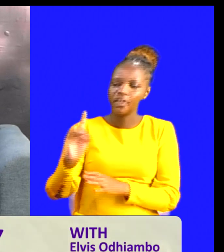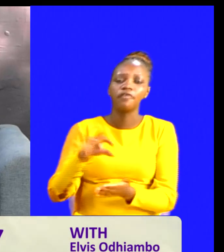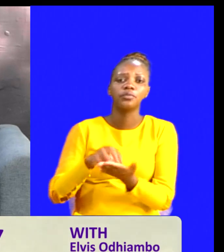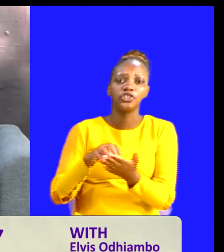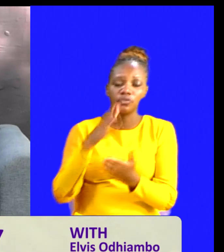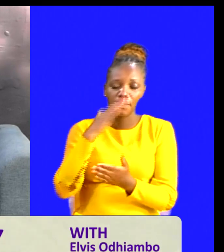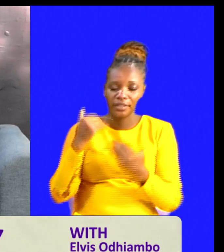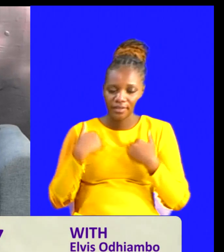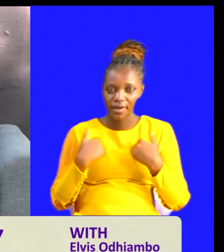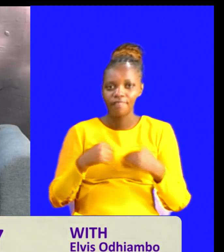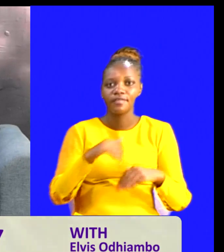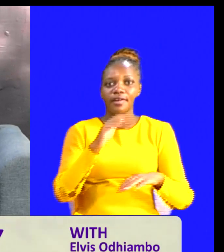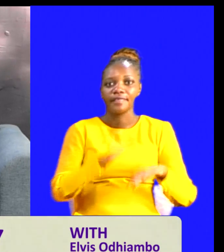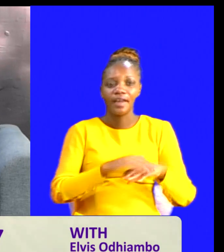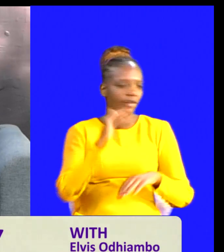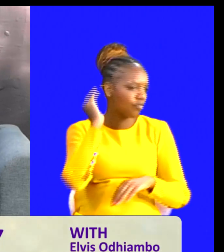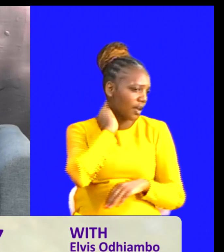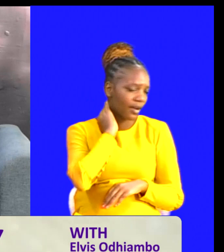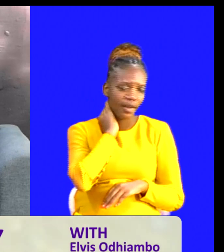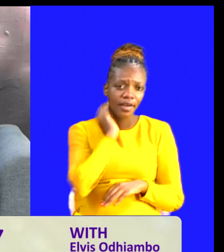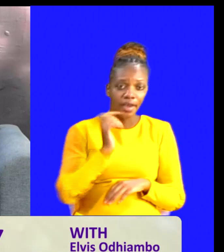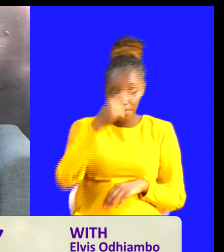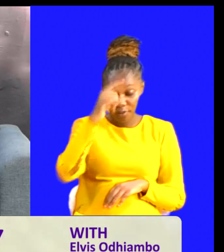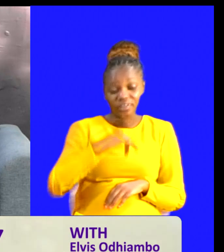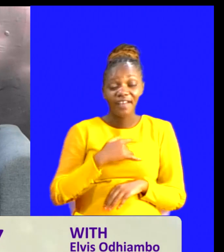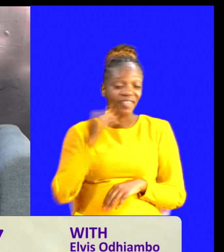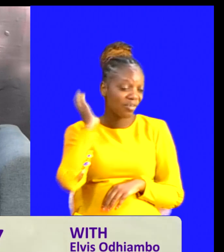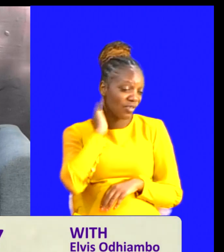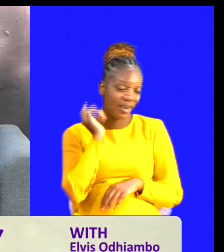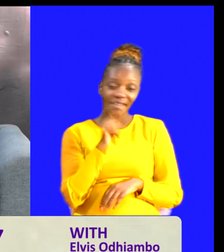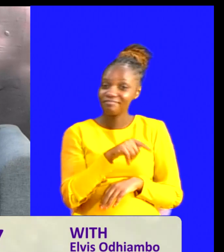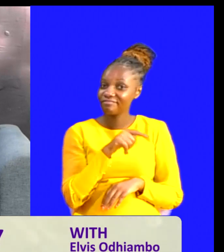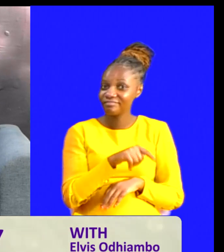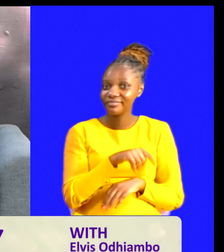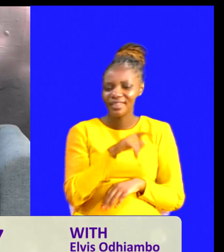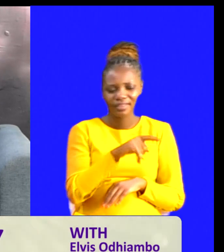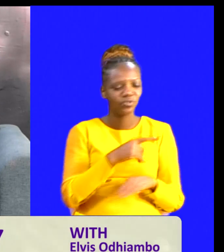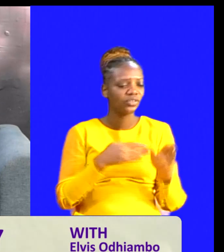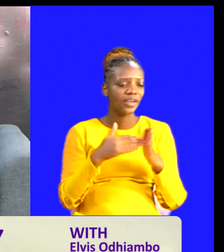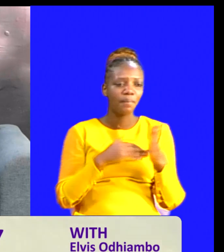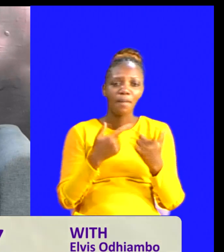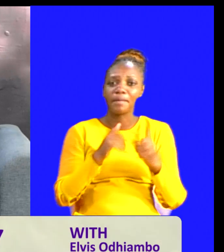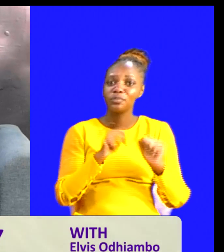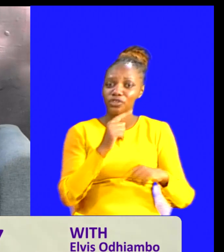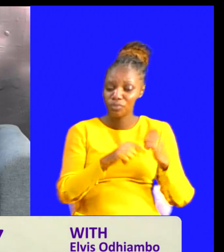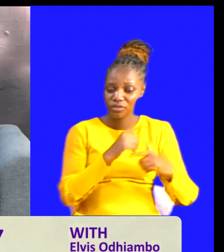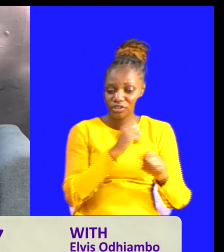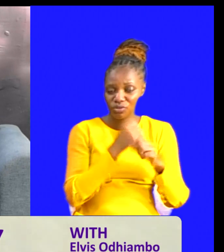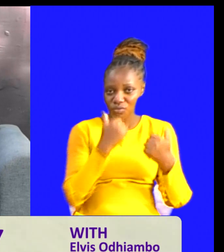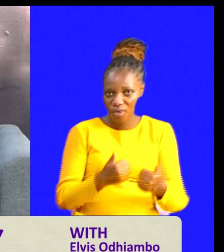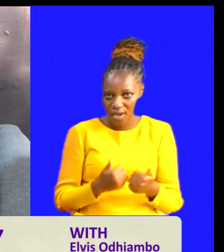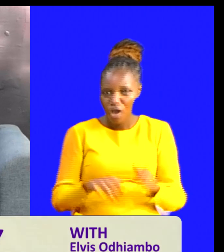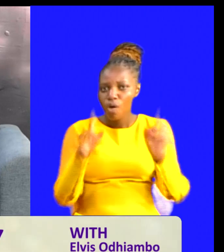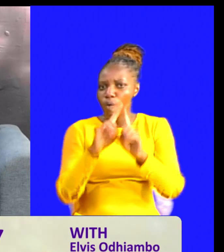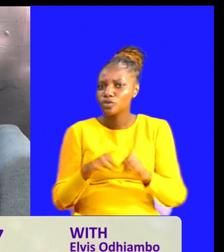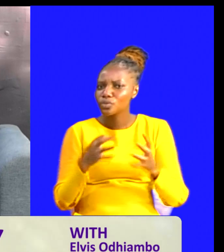when you look at the other opponents. But for Muranga Seals, I hope this was just a stumbling block, but they will continue real well. When you compare the